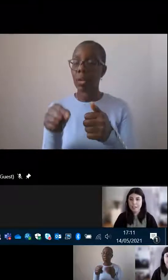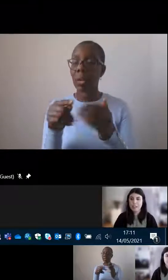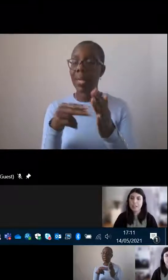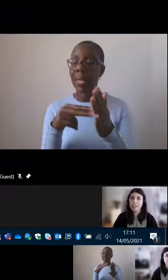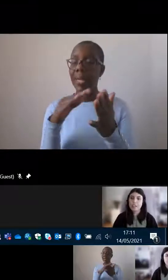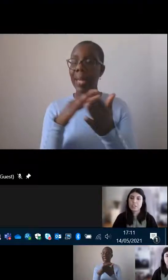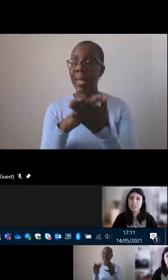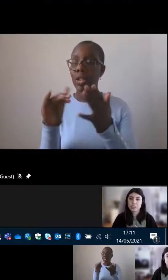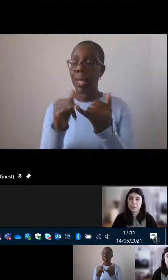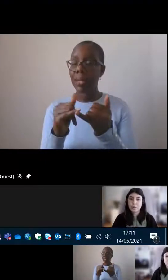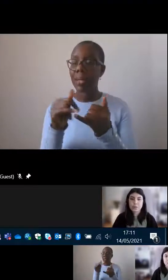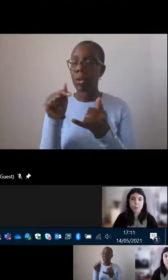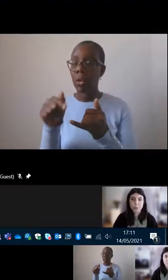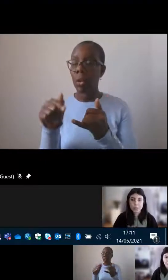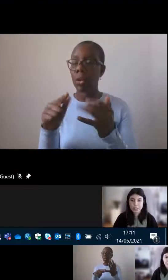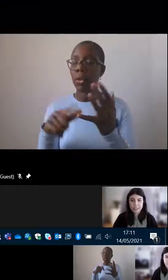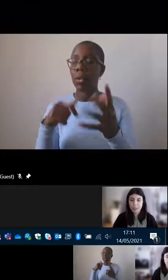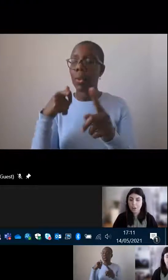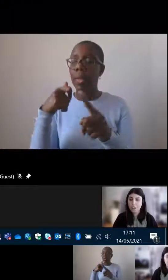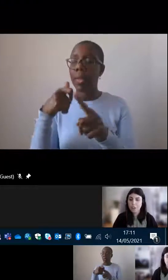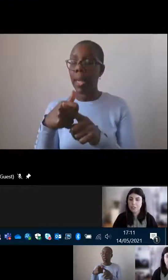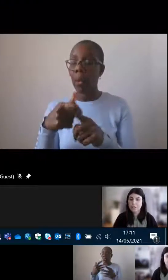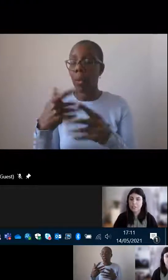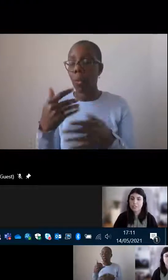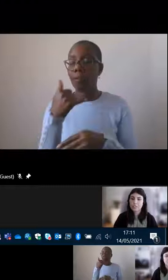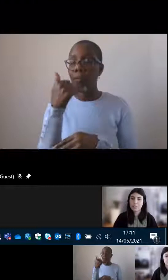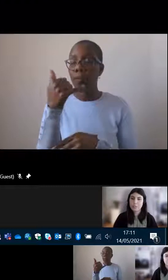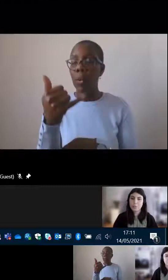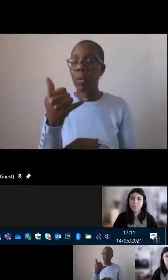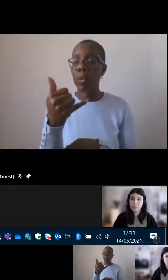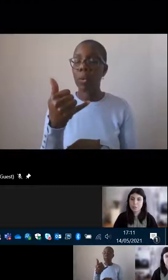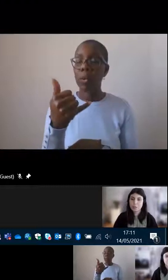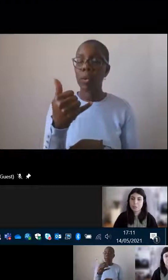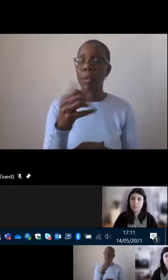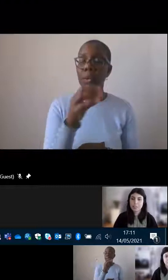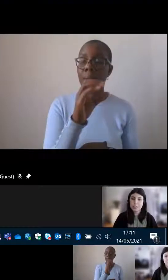newhamtalkingtherapies.nhs.uk. You can also give them a ring on